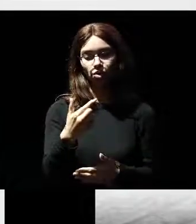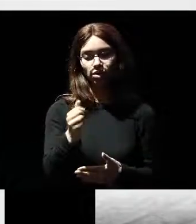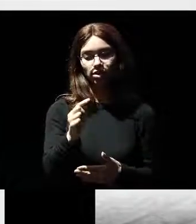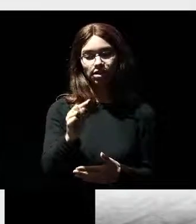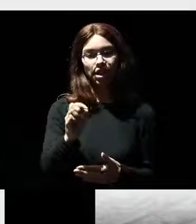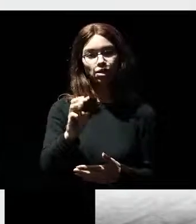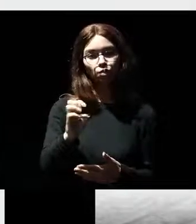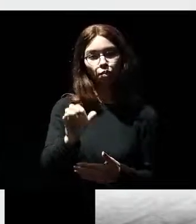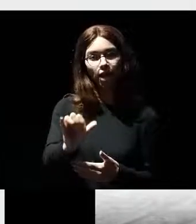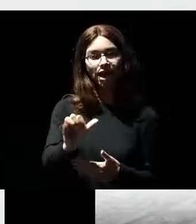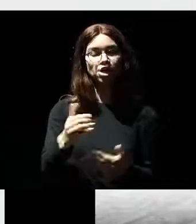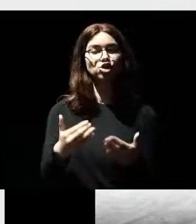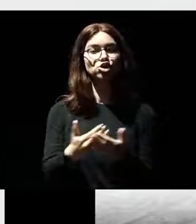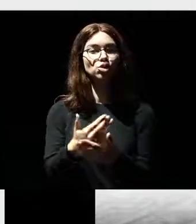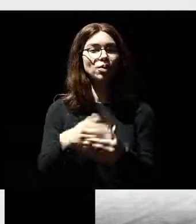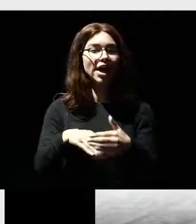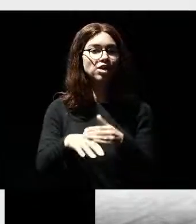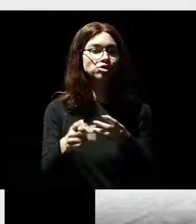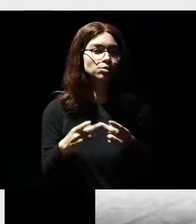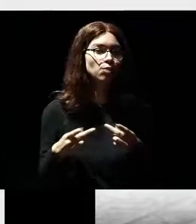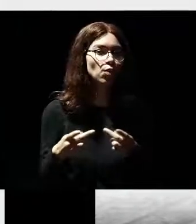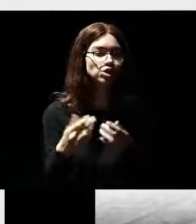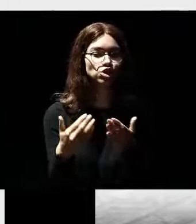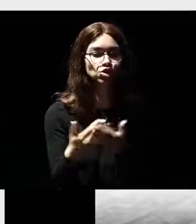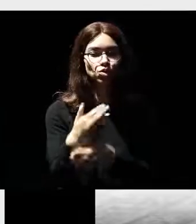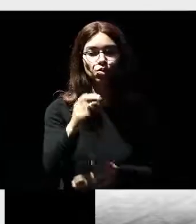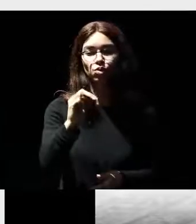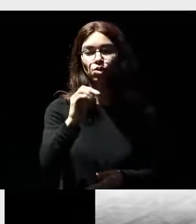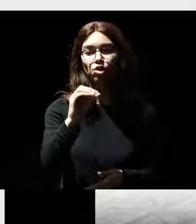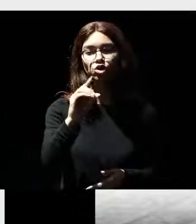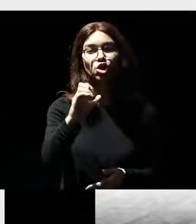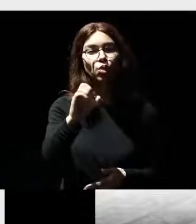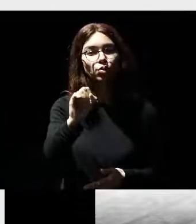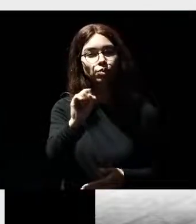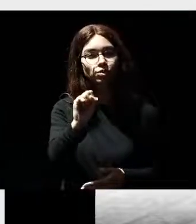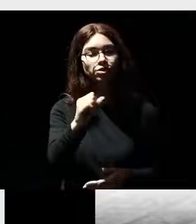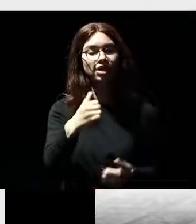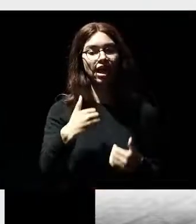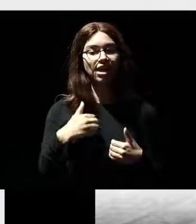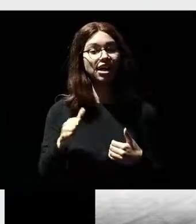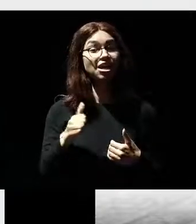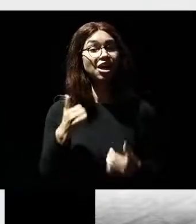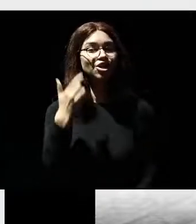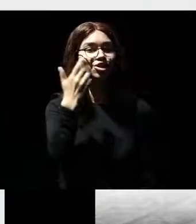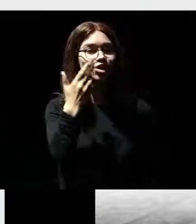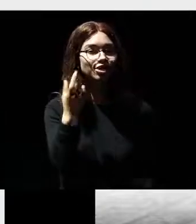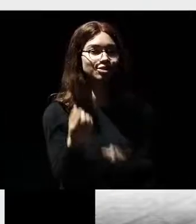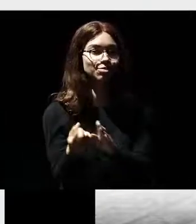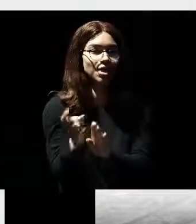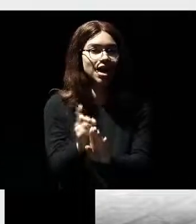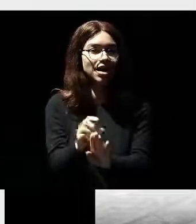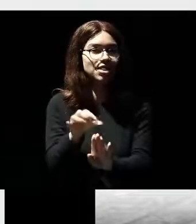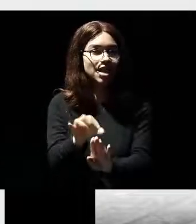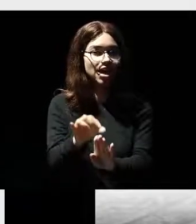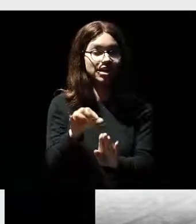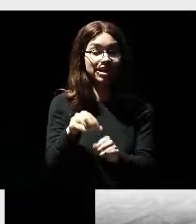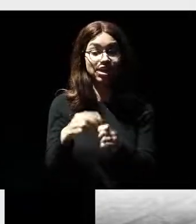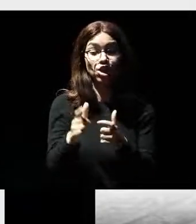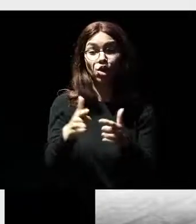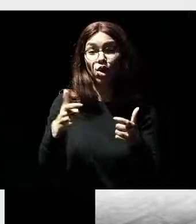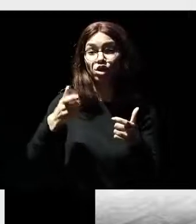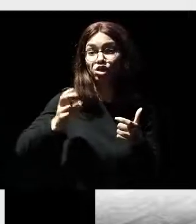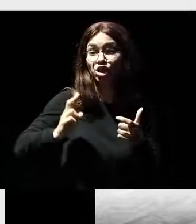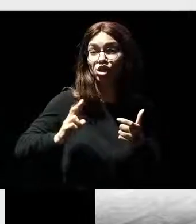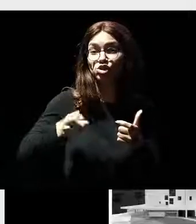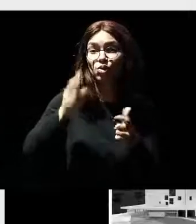new entry points, these new nodes that had another kind of logic within that larger historic